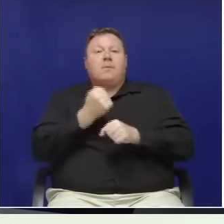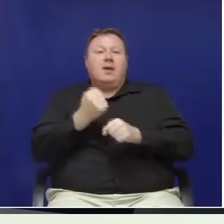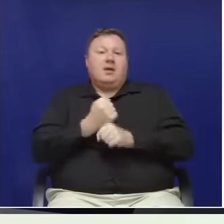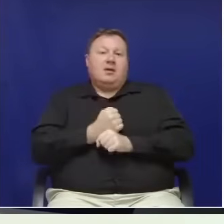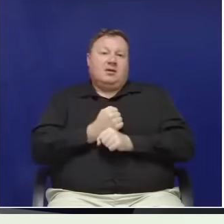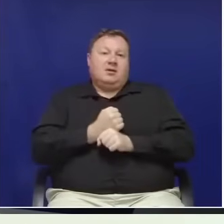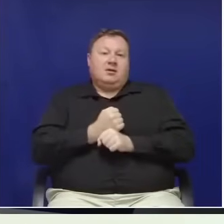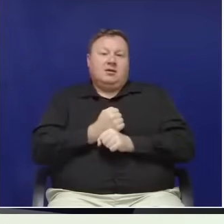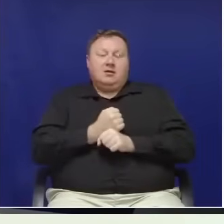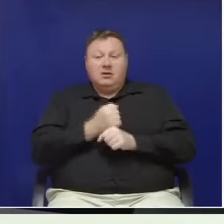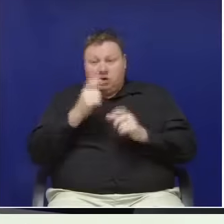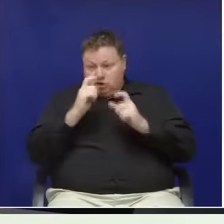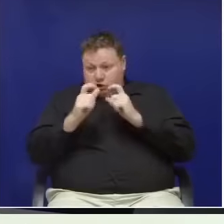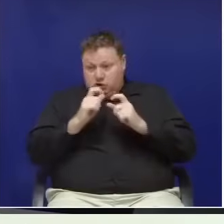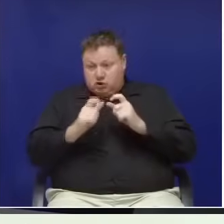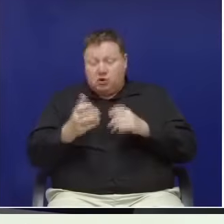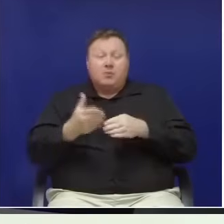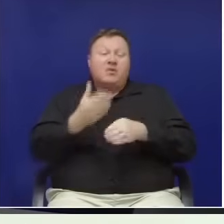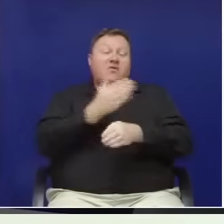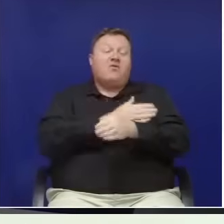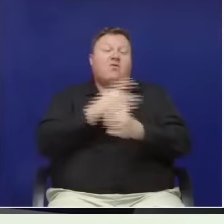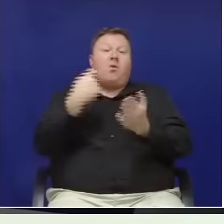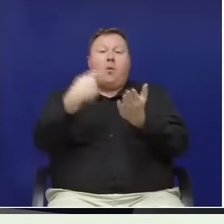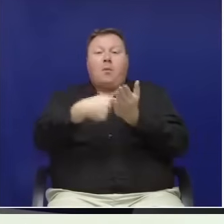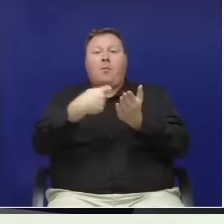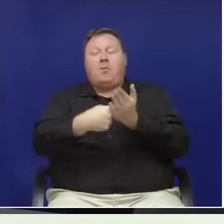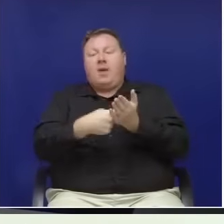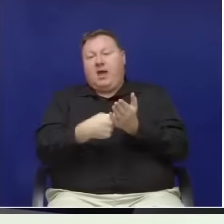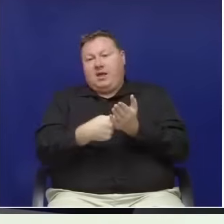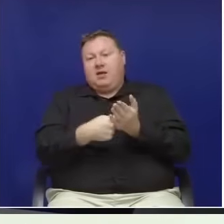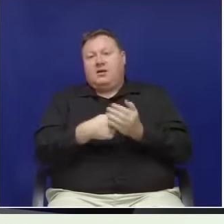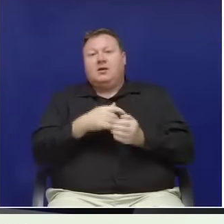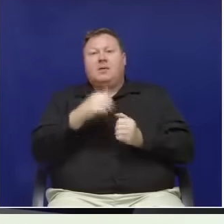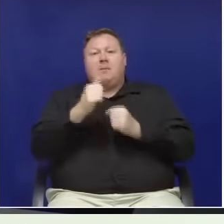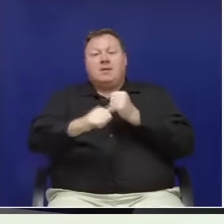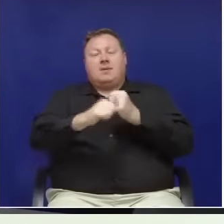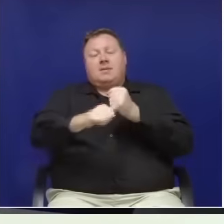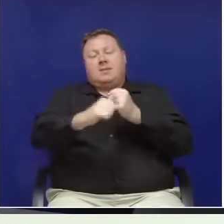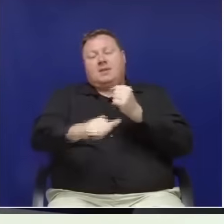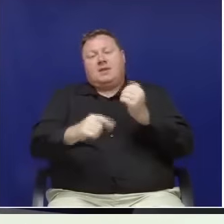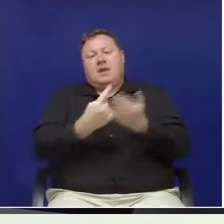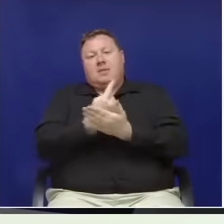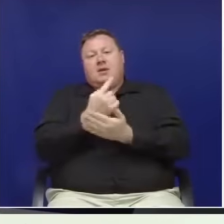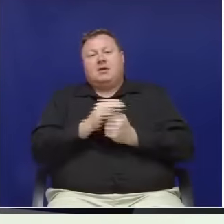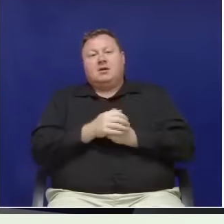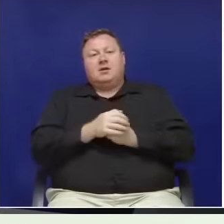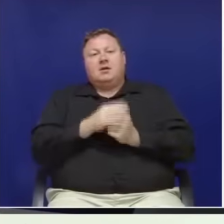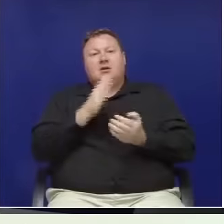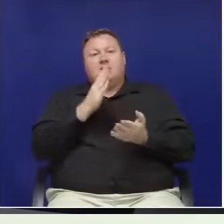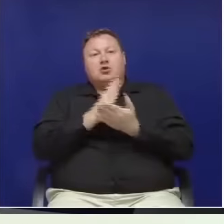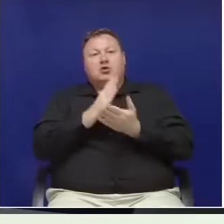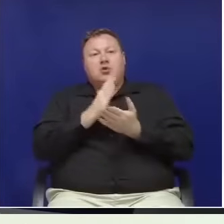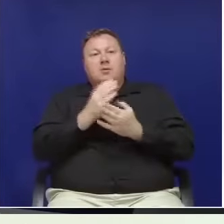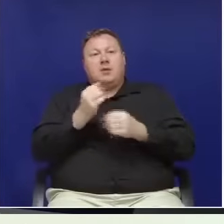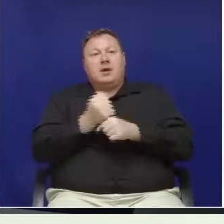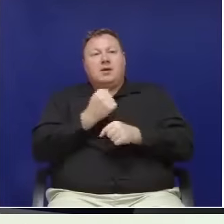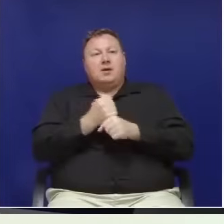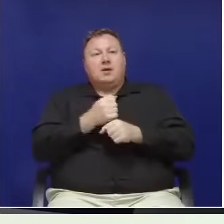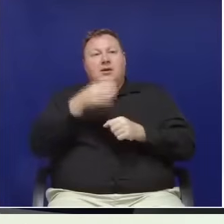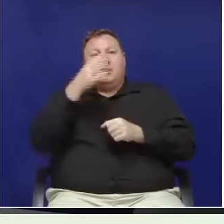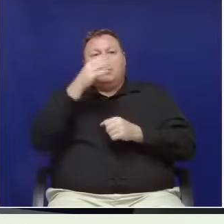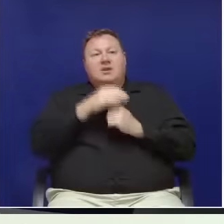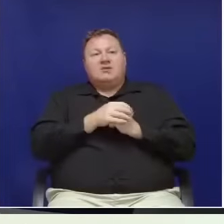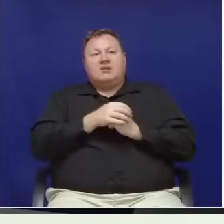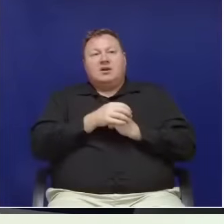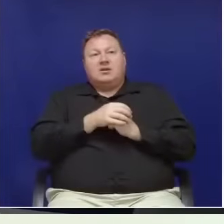payroll runs are approved. This ensures that learners who abscond or withdraw